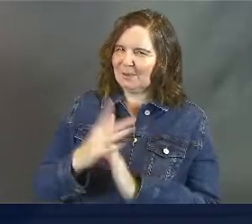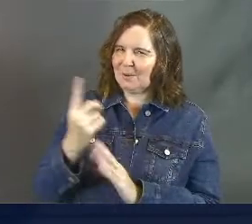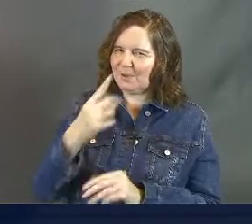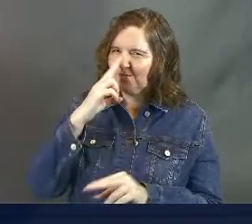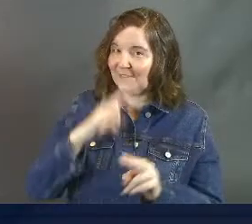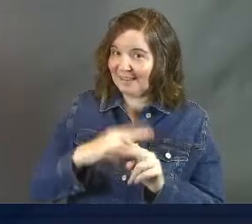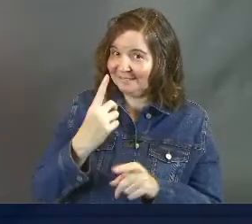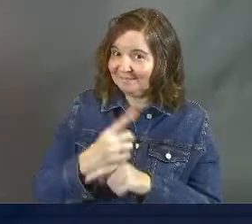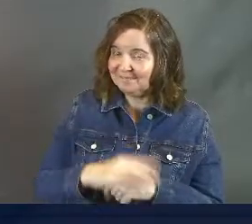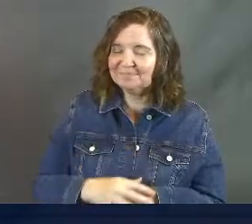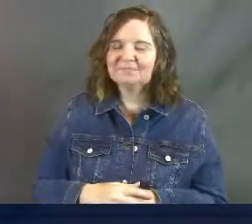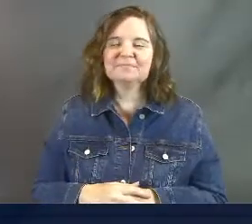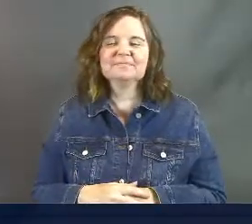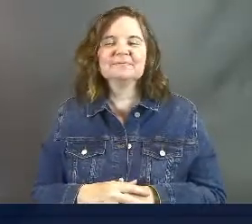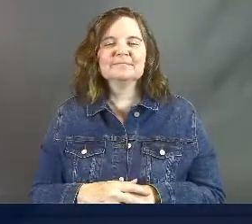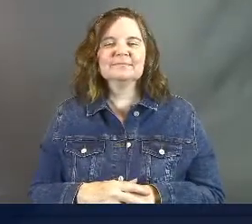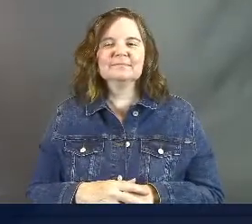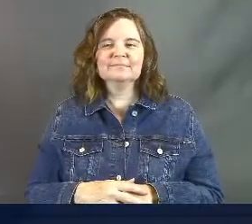it?